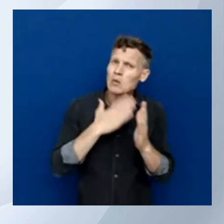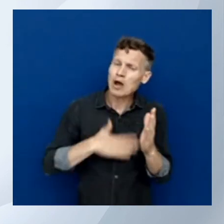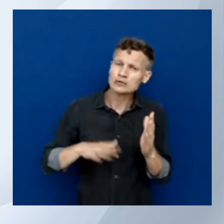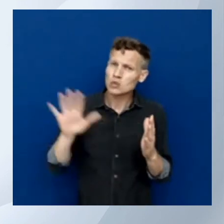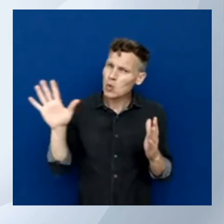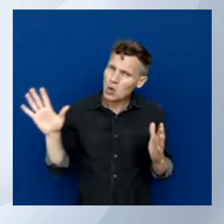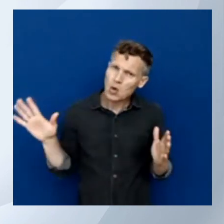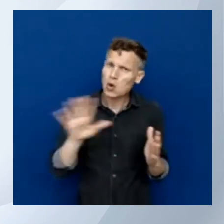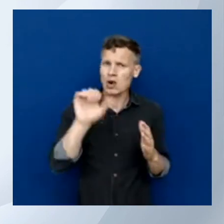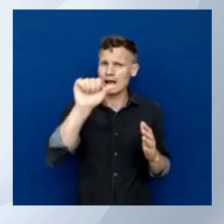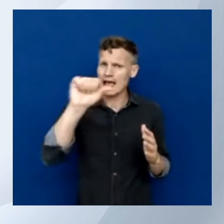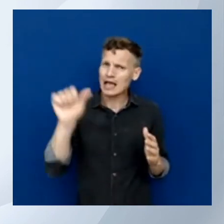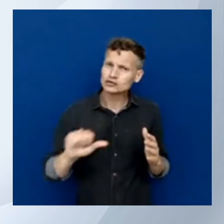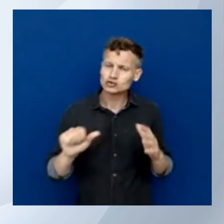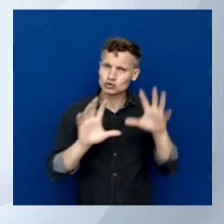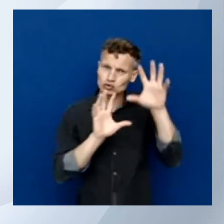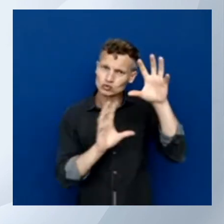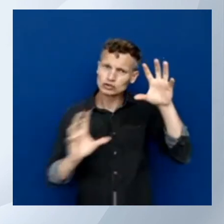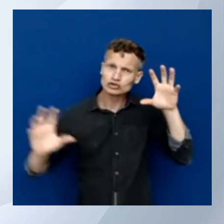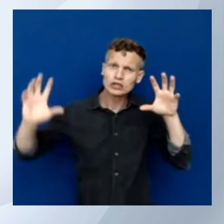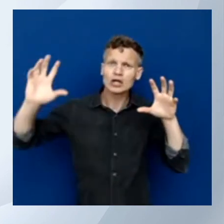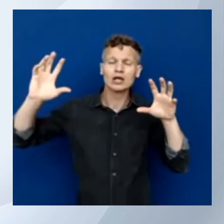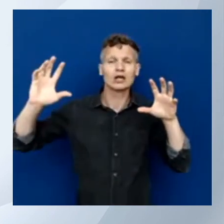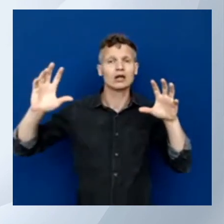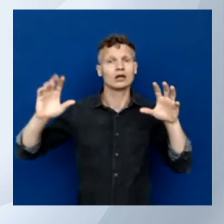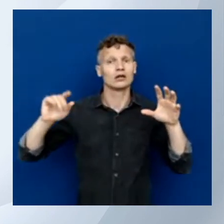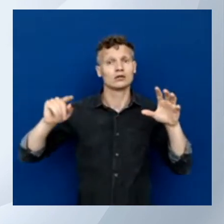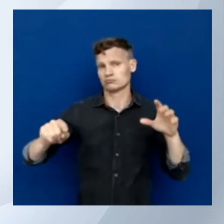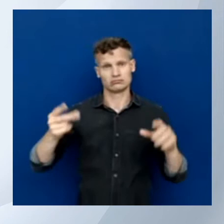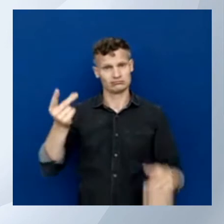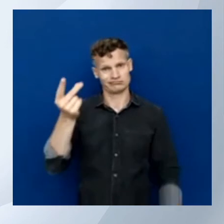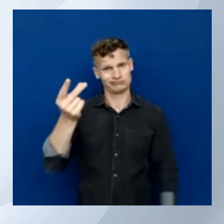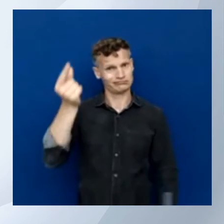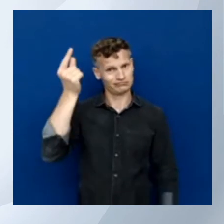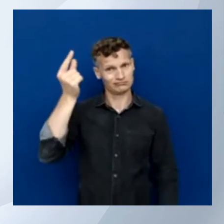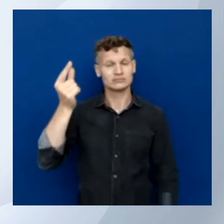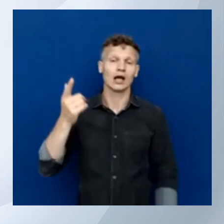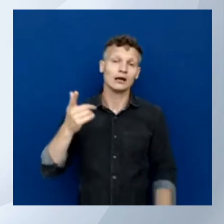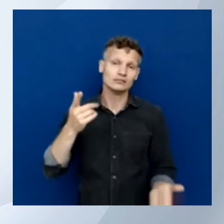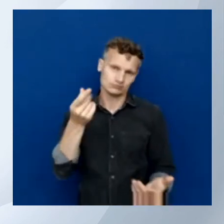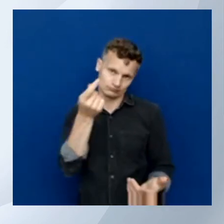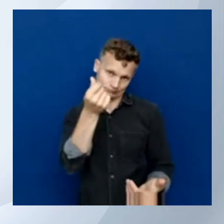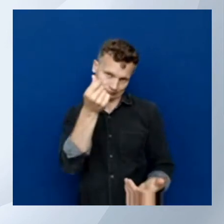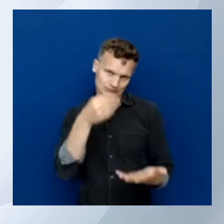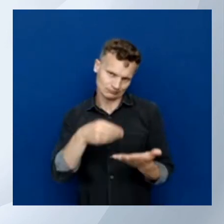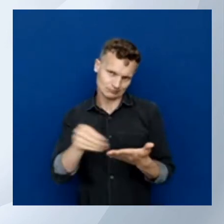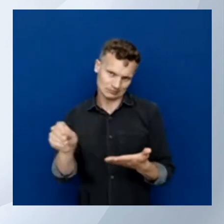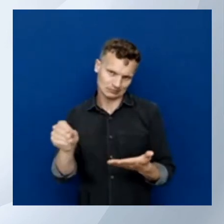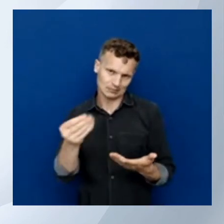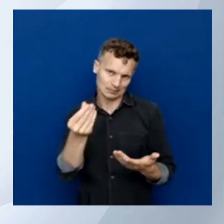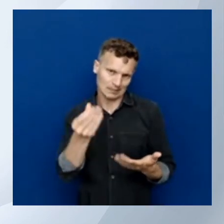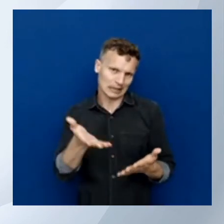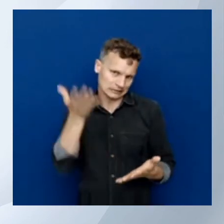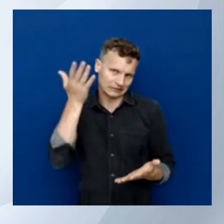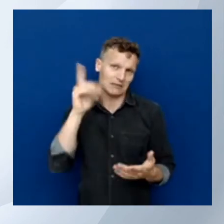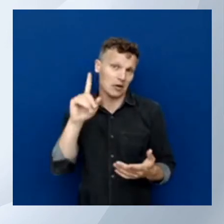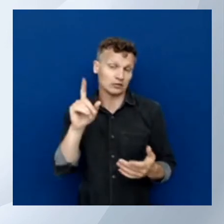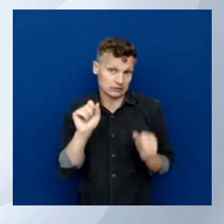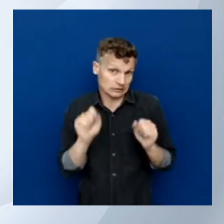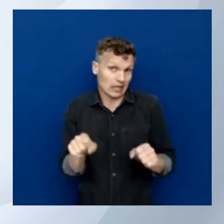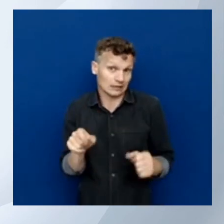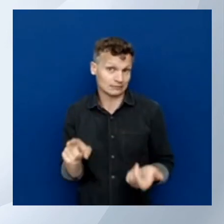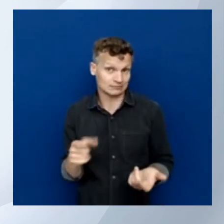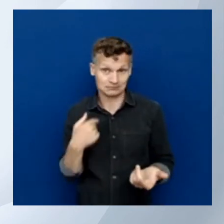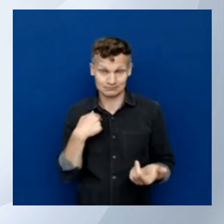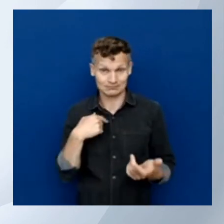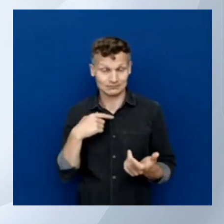region that is available, you can do that. You'll pay for it, but you can do it. You can go into the portal and say, I